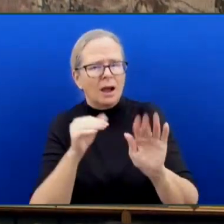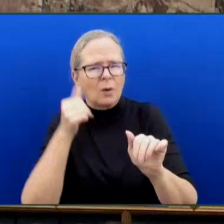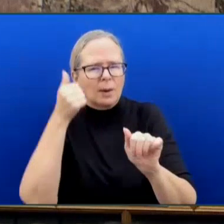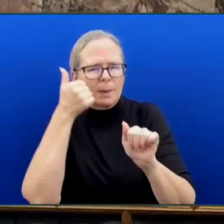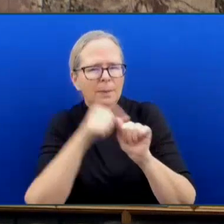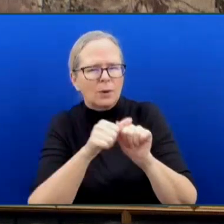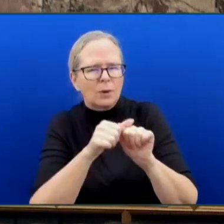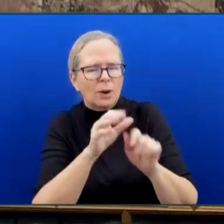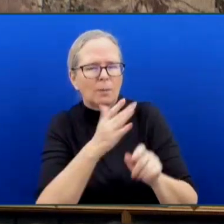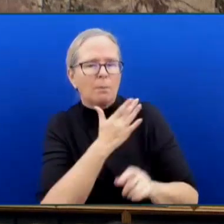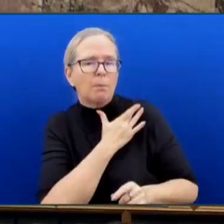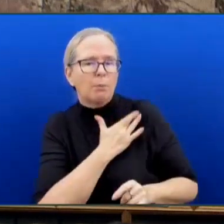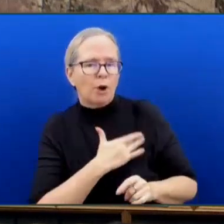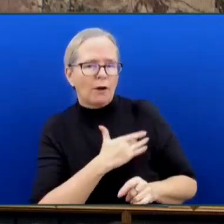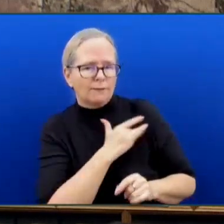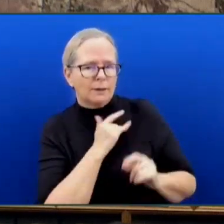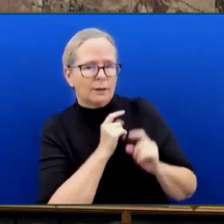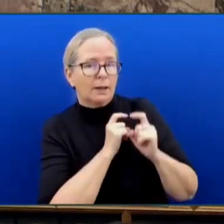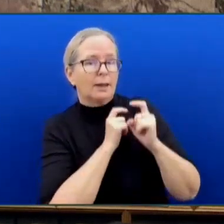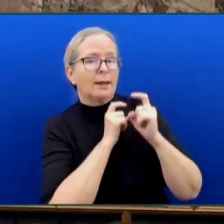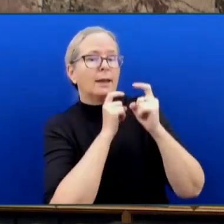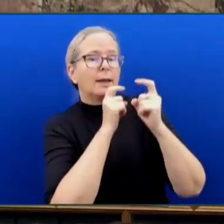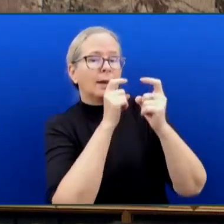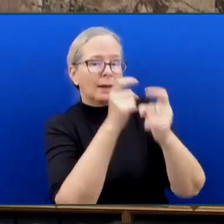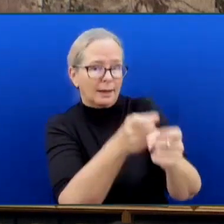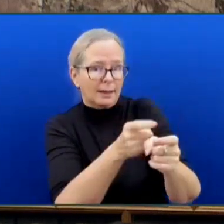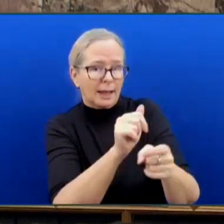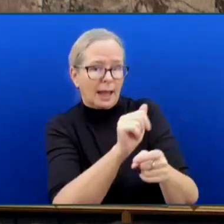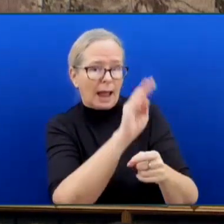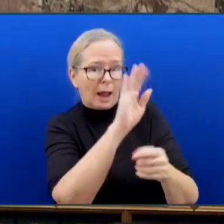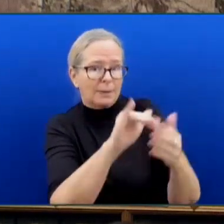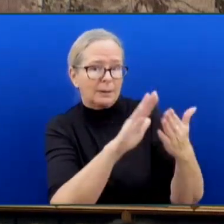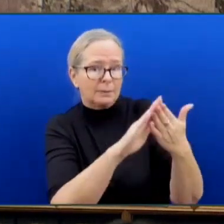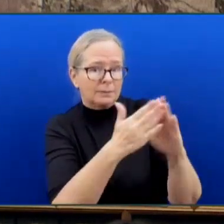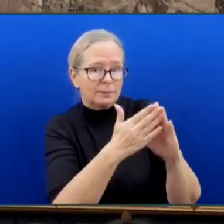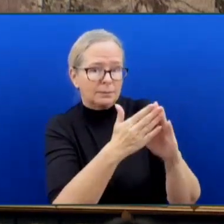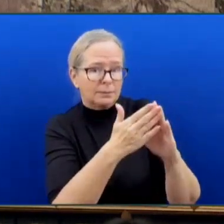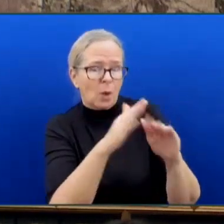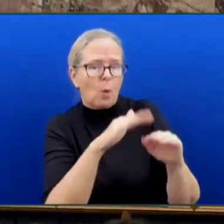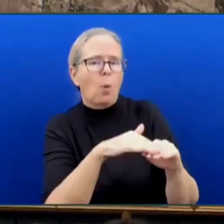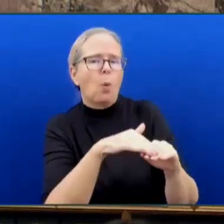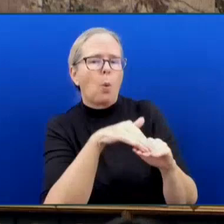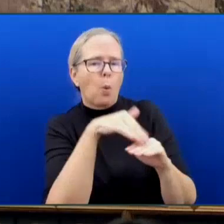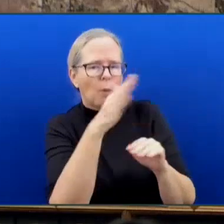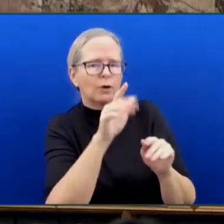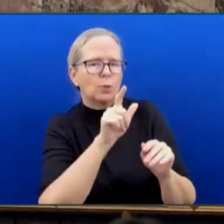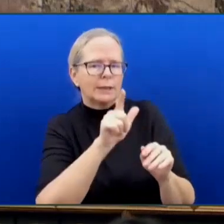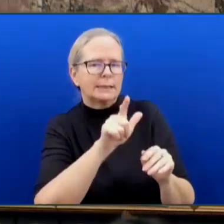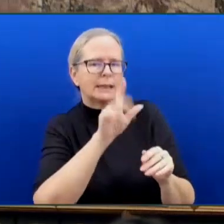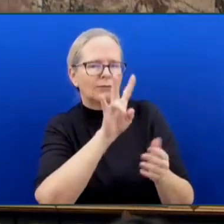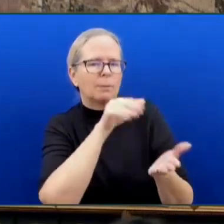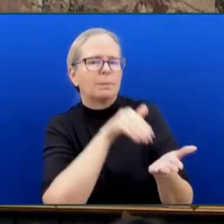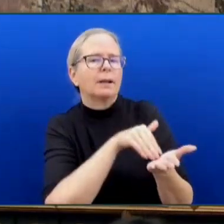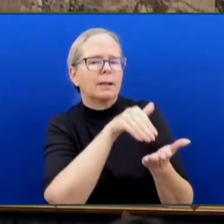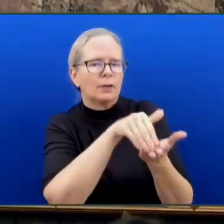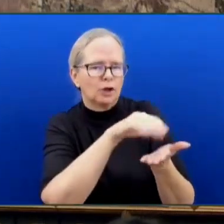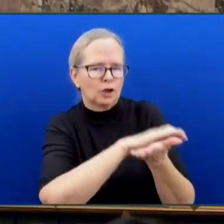million from the Building BC Infrastructure Fund earlier this year.